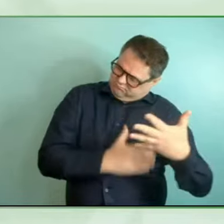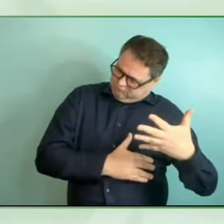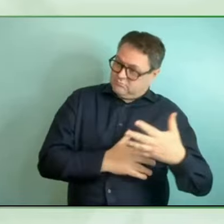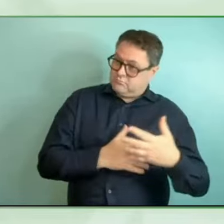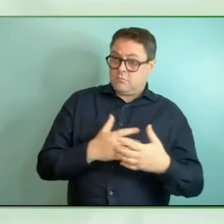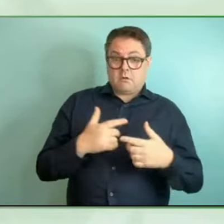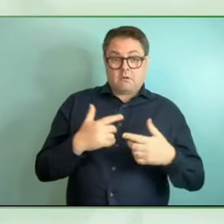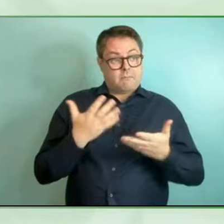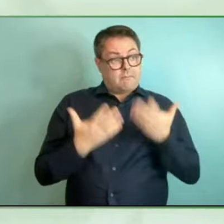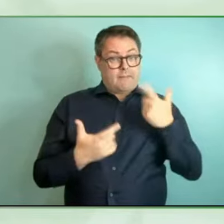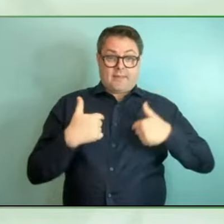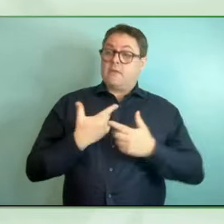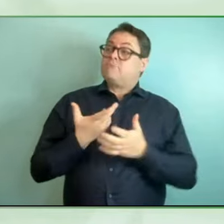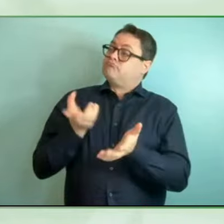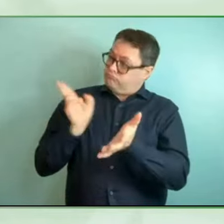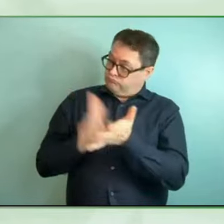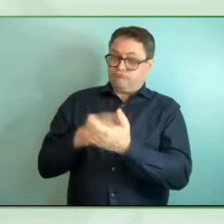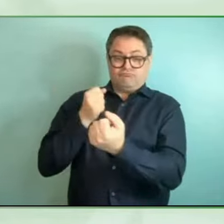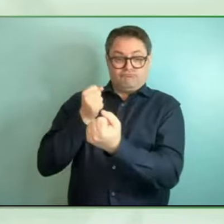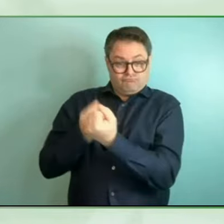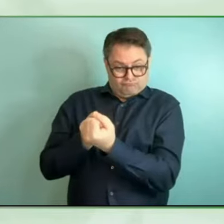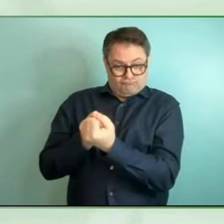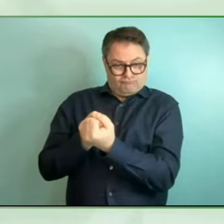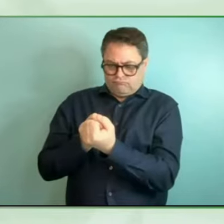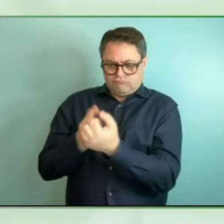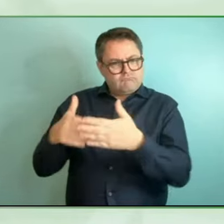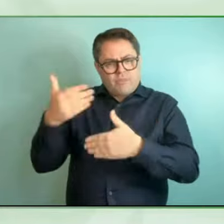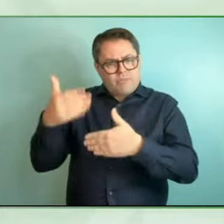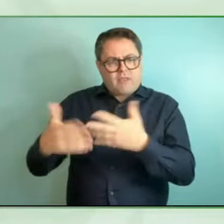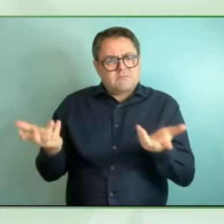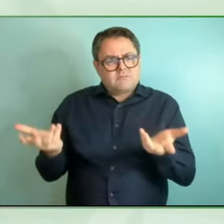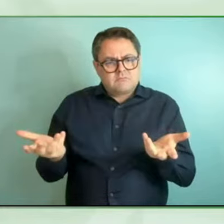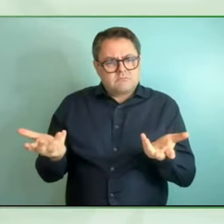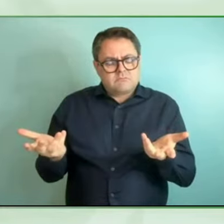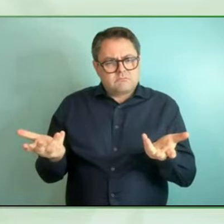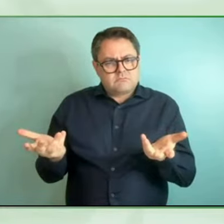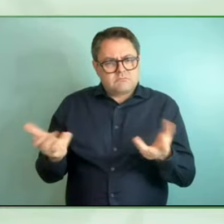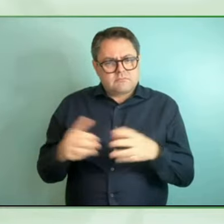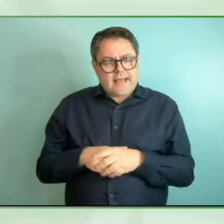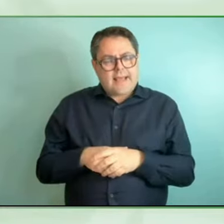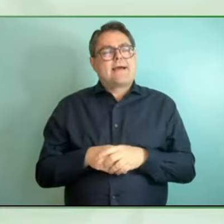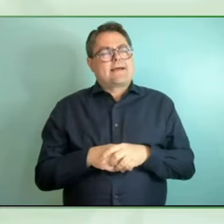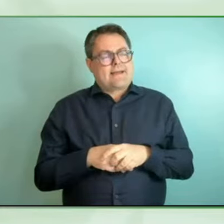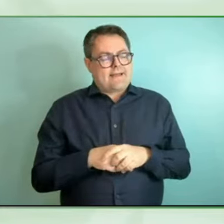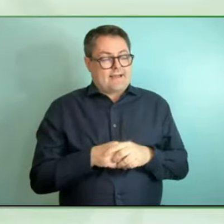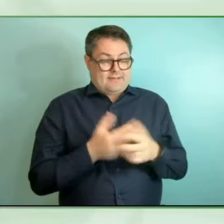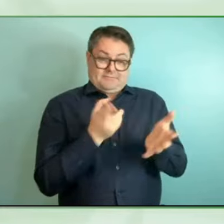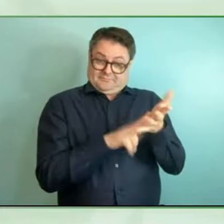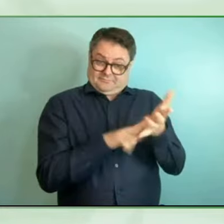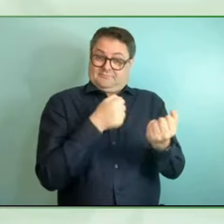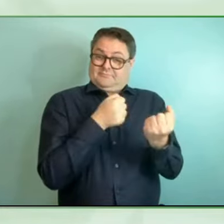Well, to sign the declaration, what happens? I mean,